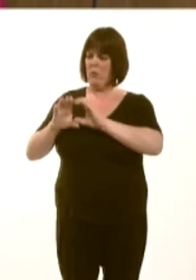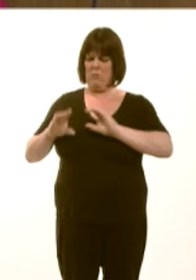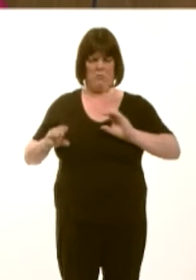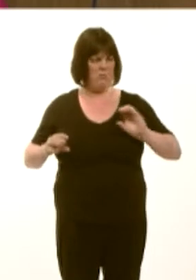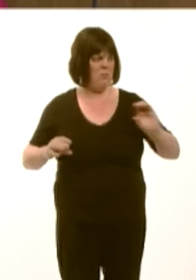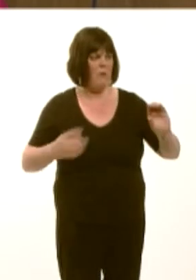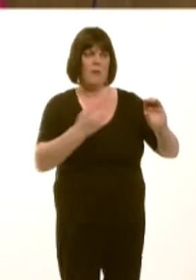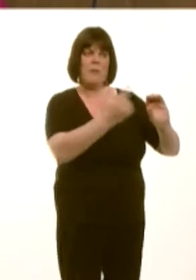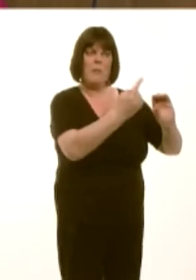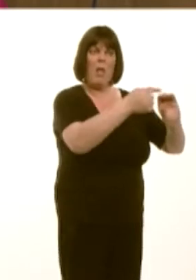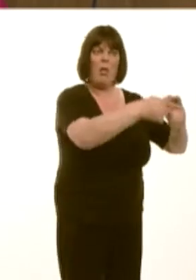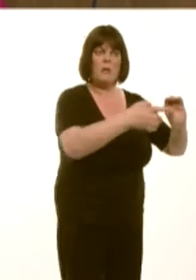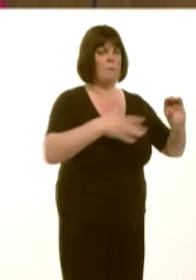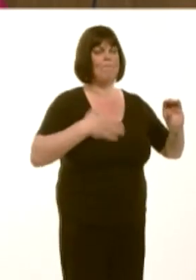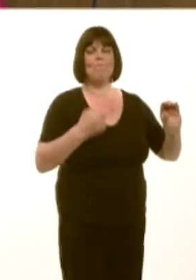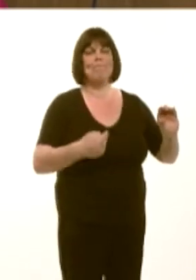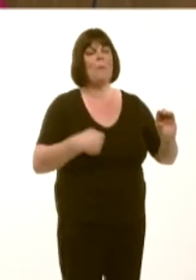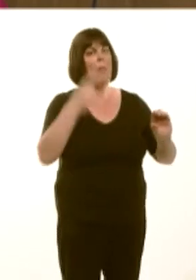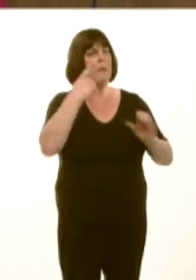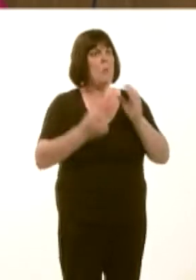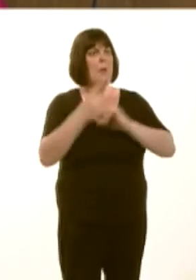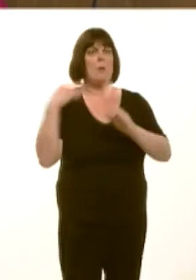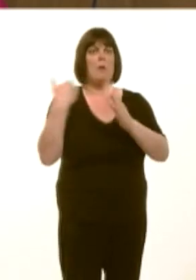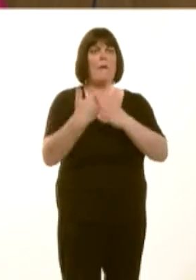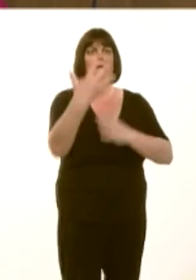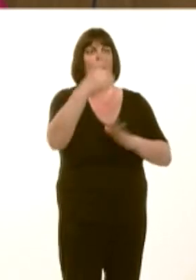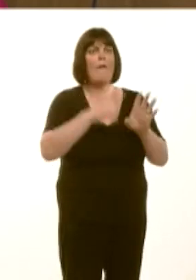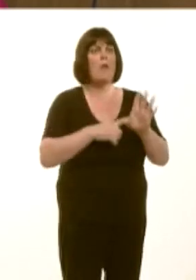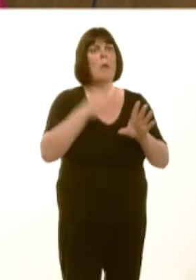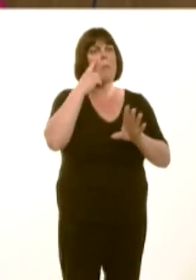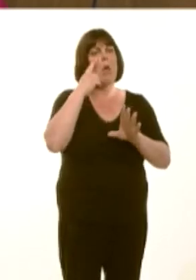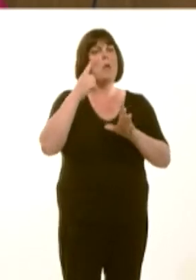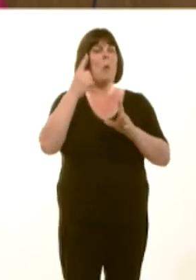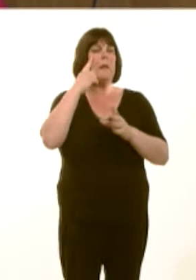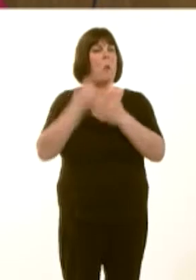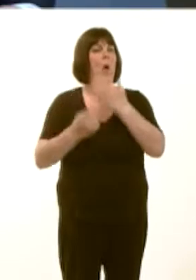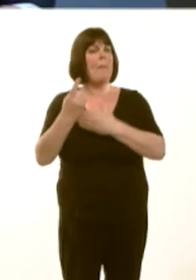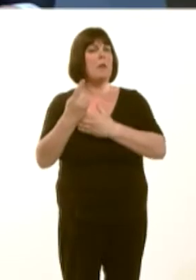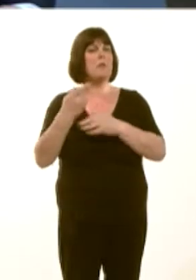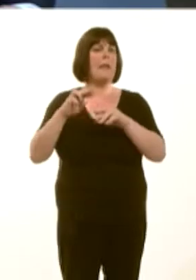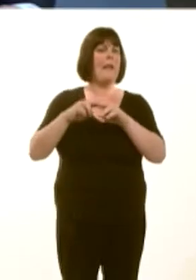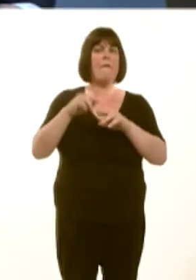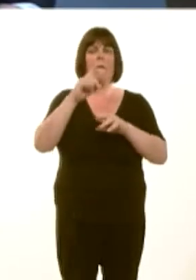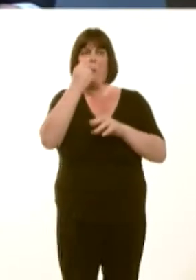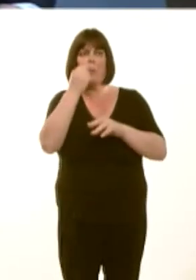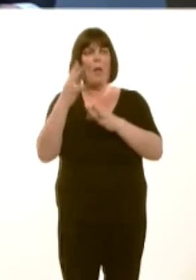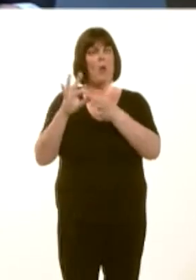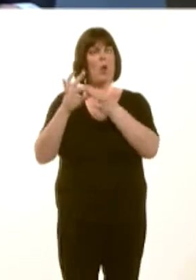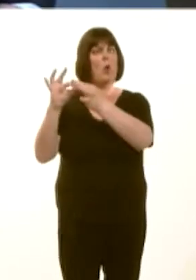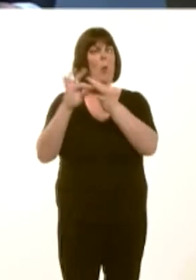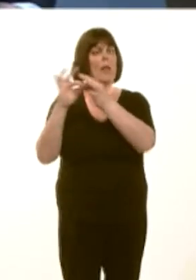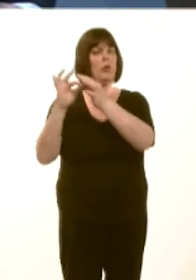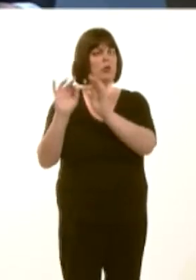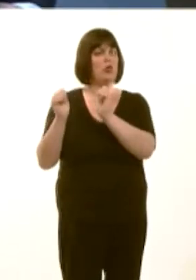over the last 5 years, but I look forward to continuing these potential coalition negotiations in another place. Move to Leader of Plaid Cymru, Leanne